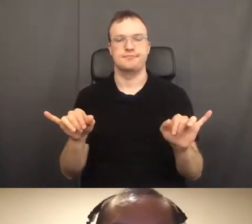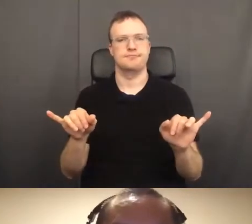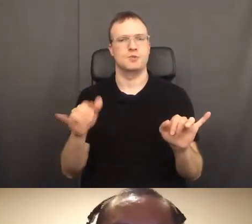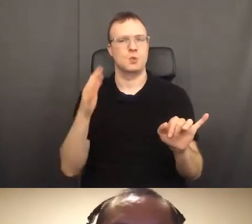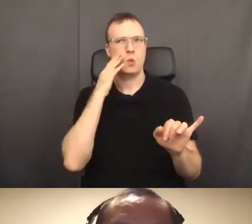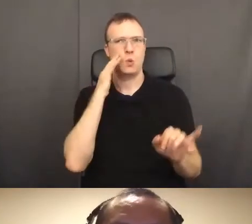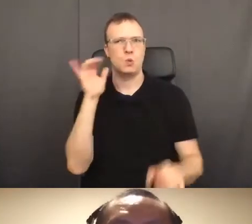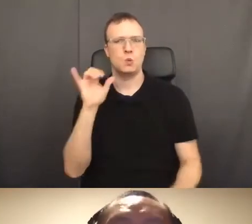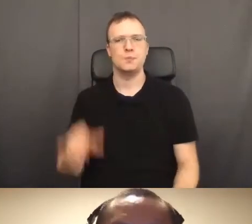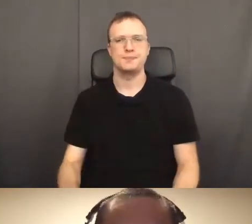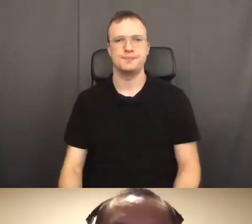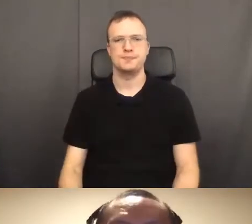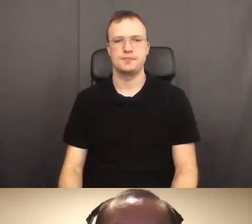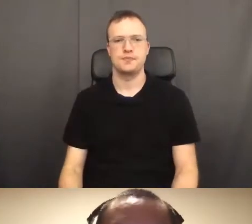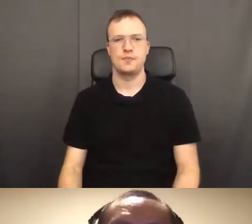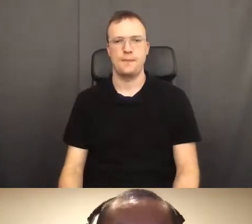me.